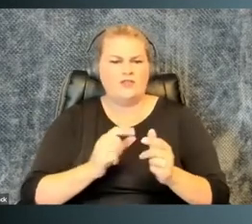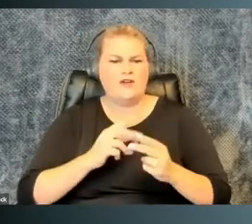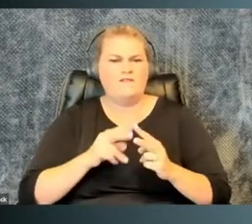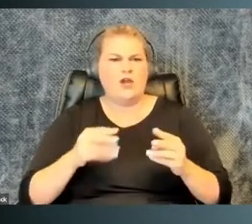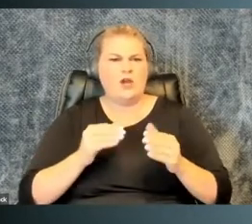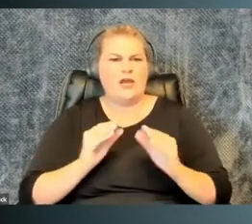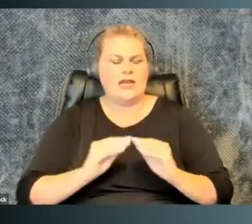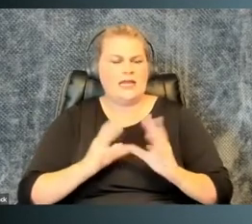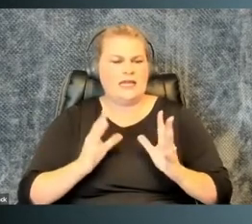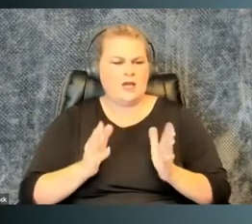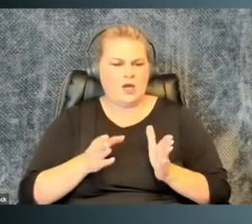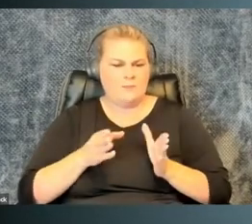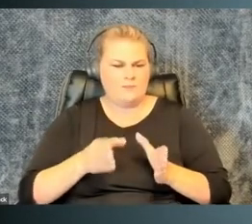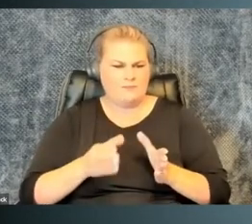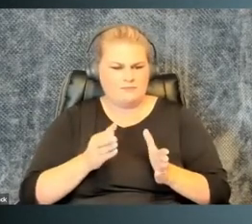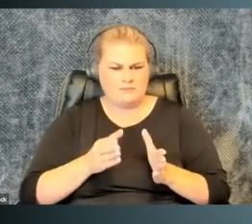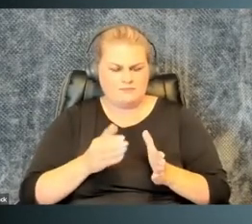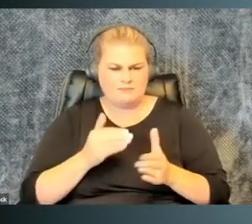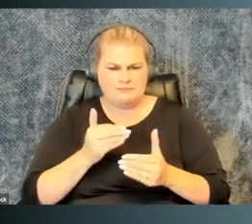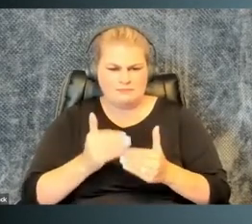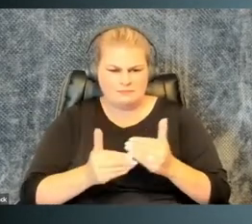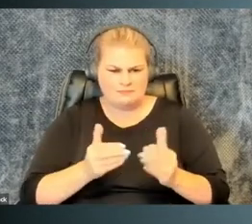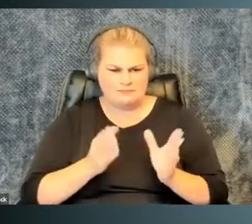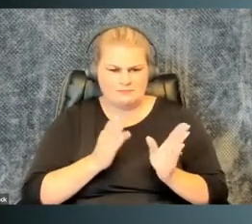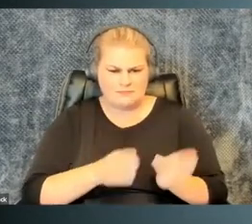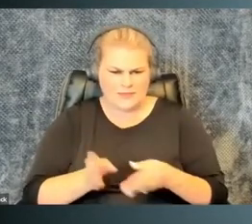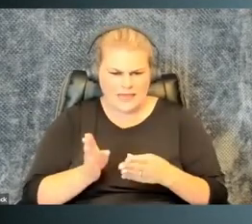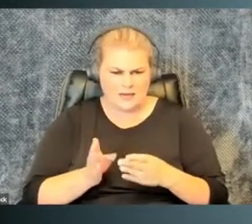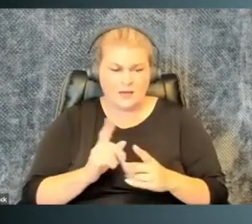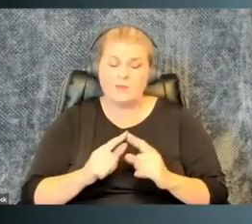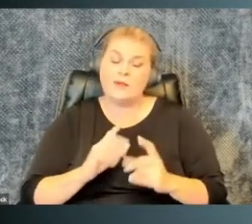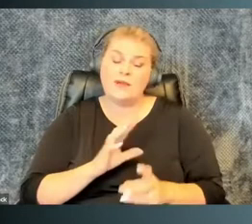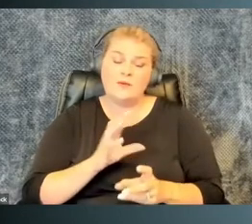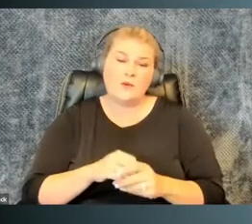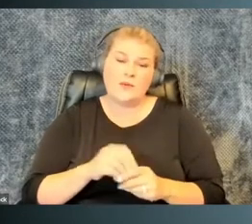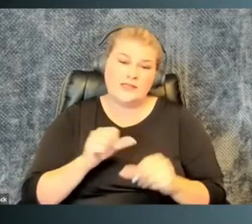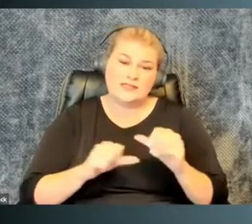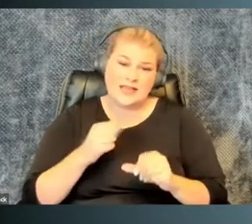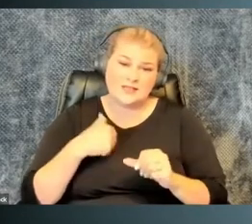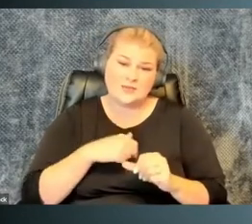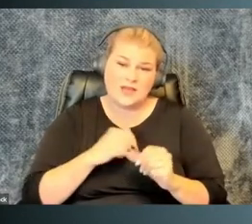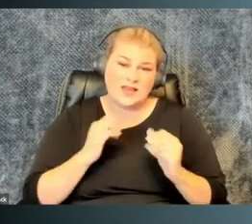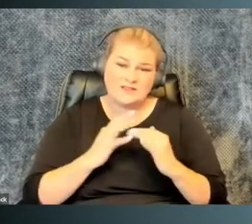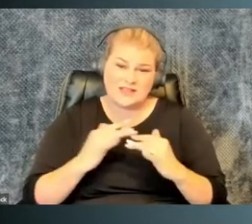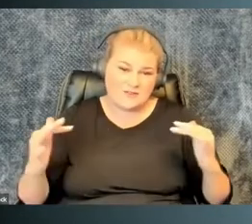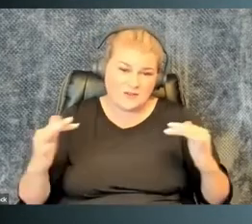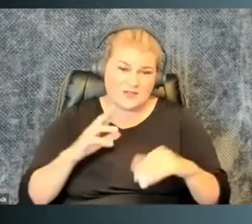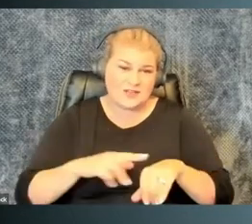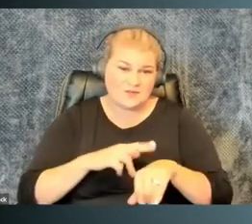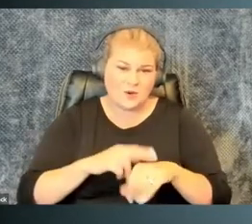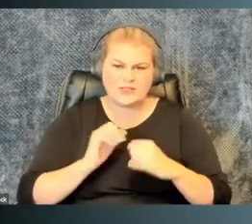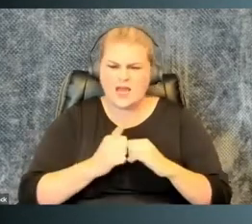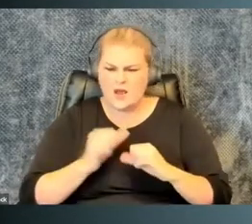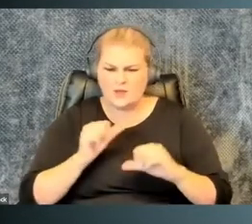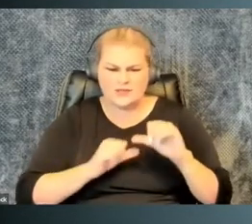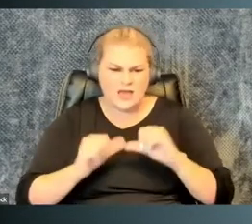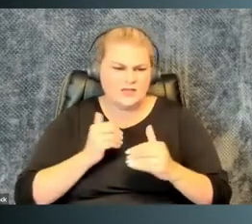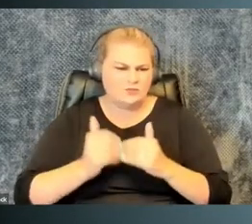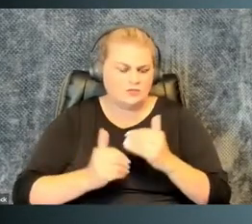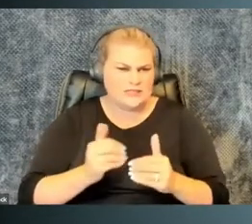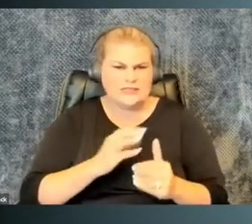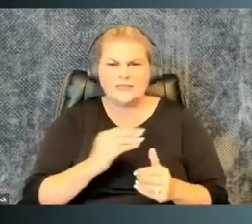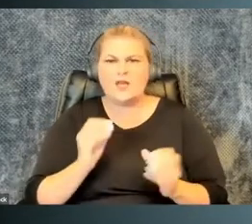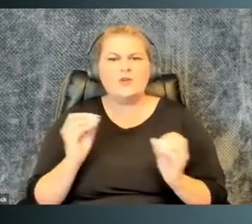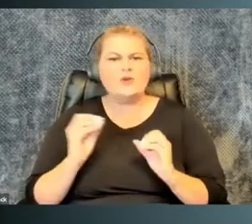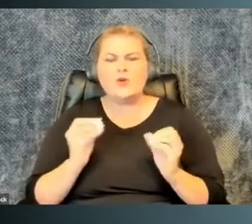right? That research follows a very clear path or plan. But even within the sciences, there's a great diversity, of